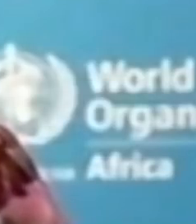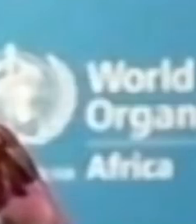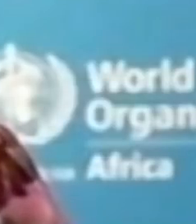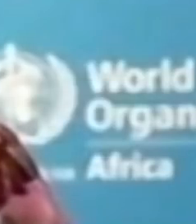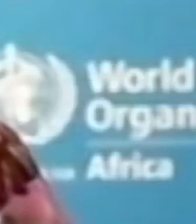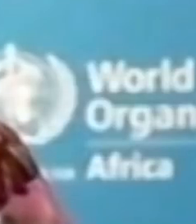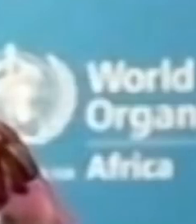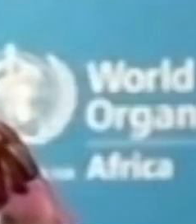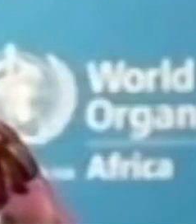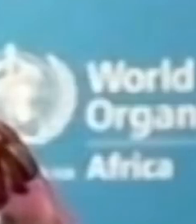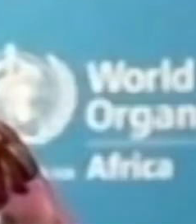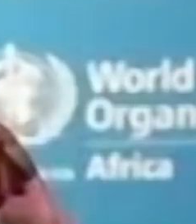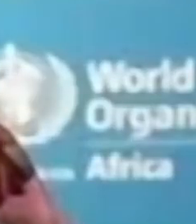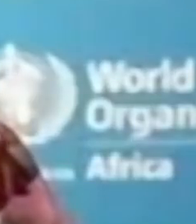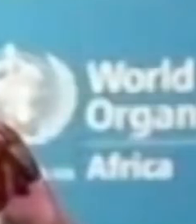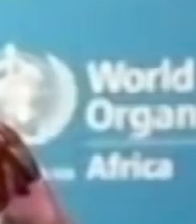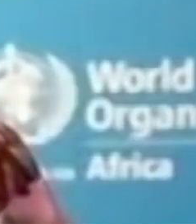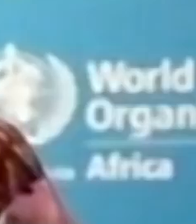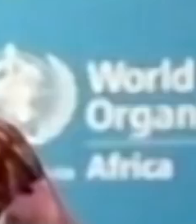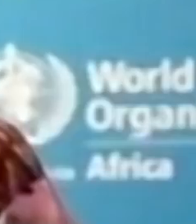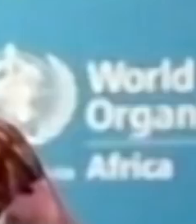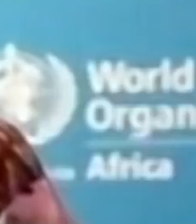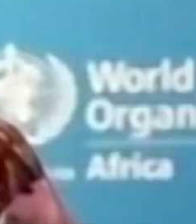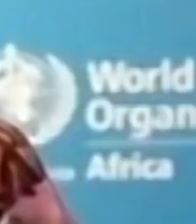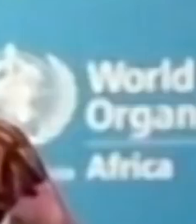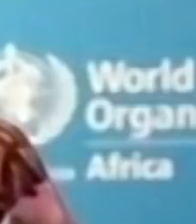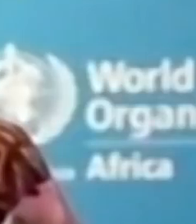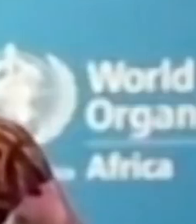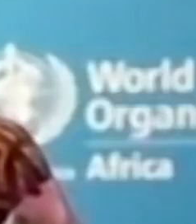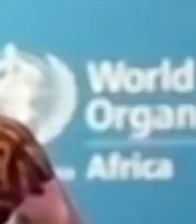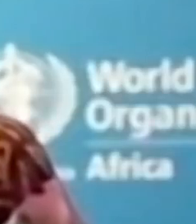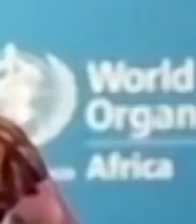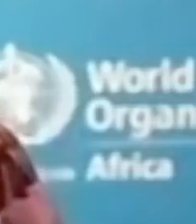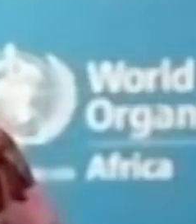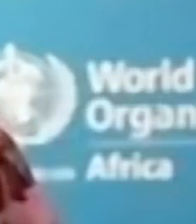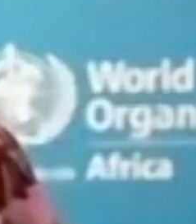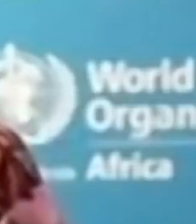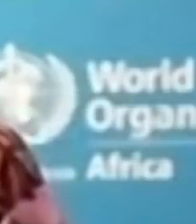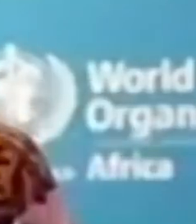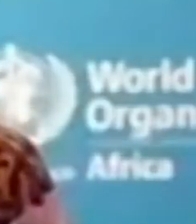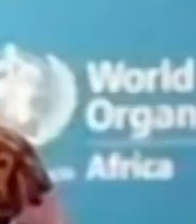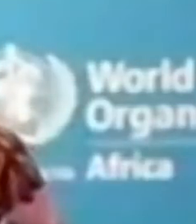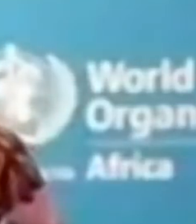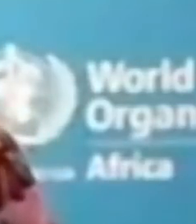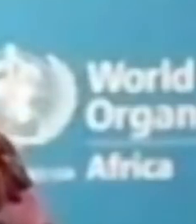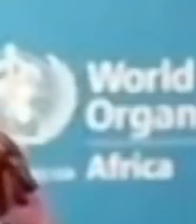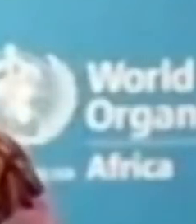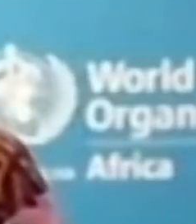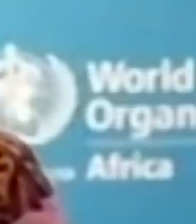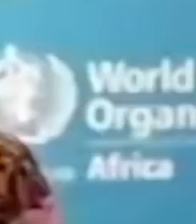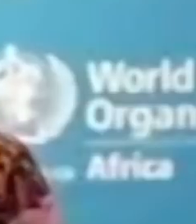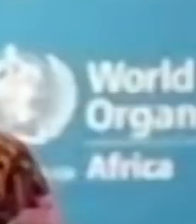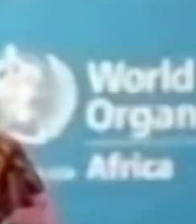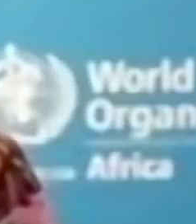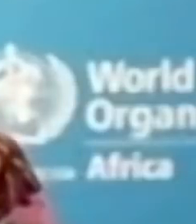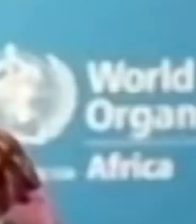So these are admittedly relatively small countries, Namibia, Mauritania, and Seychelles. But they put in place as well some measures,